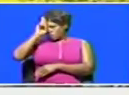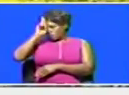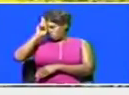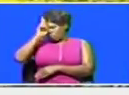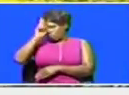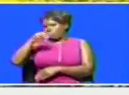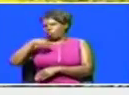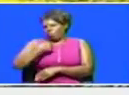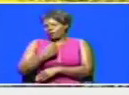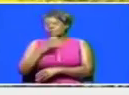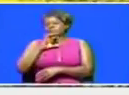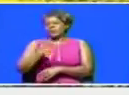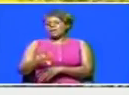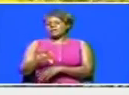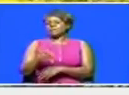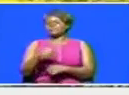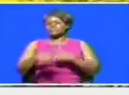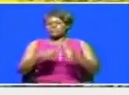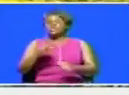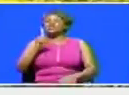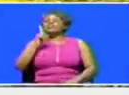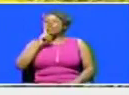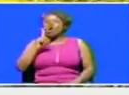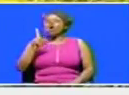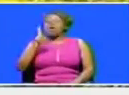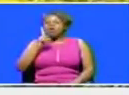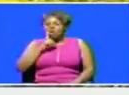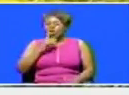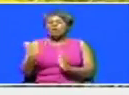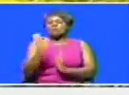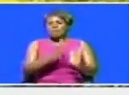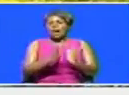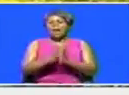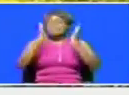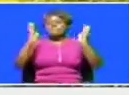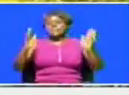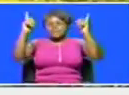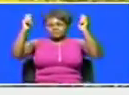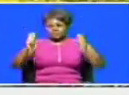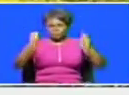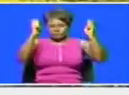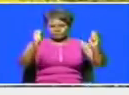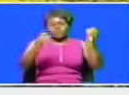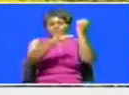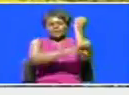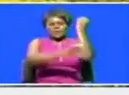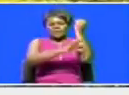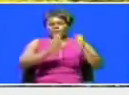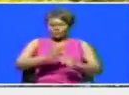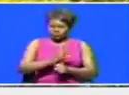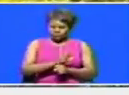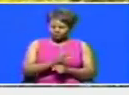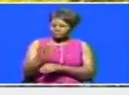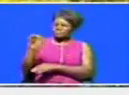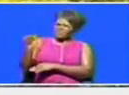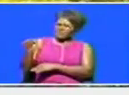we condemn their action, and tomorrow, as we are preparing for the mother of all demonstrations in the whole of this country, we